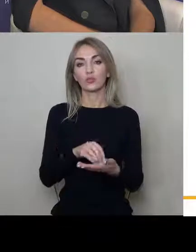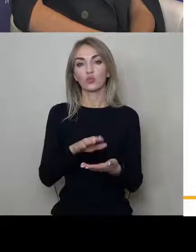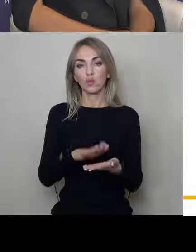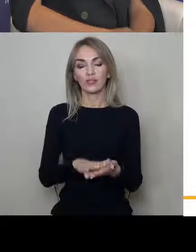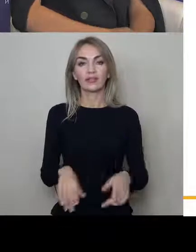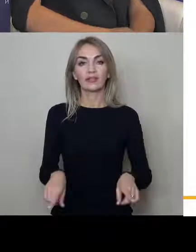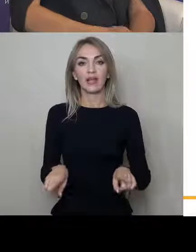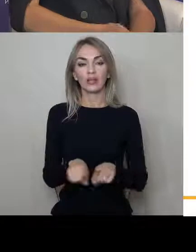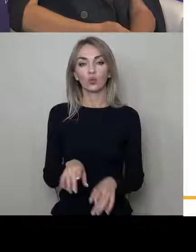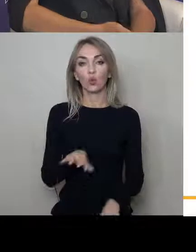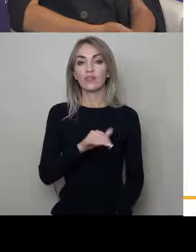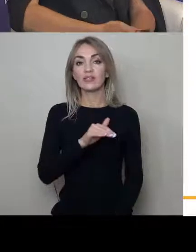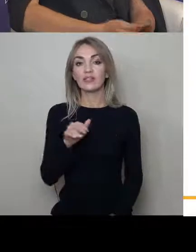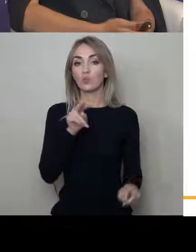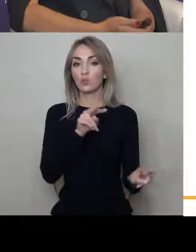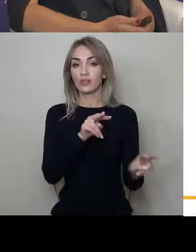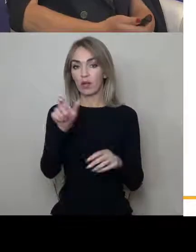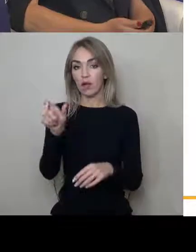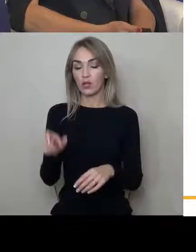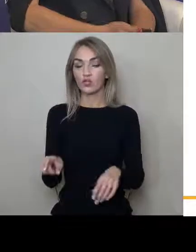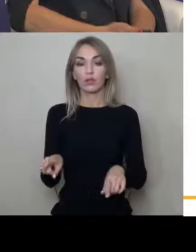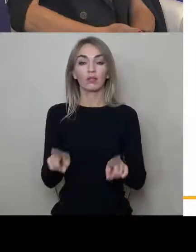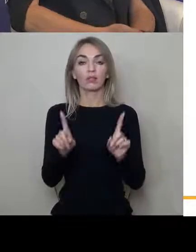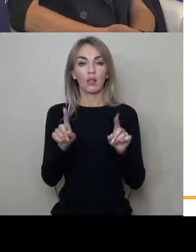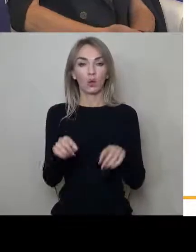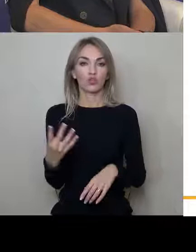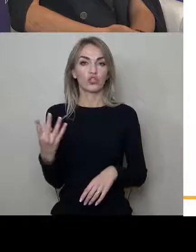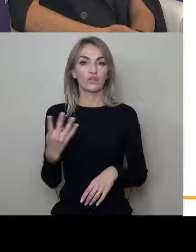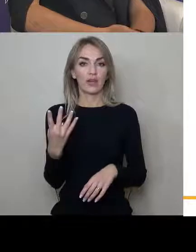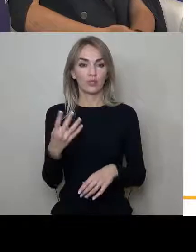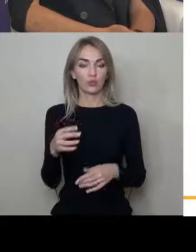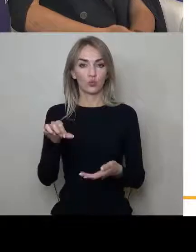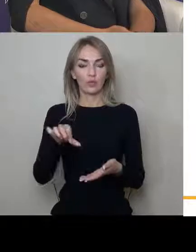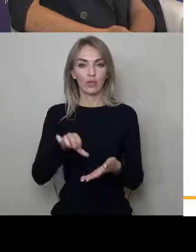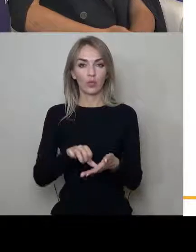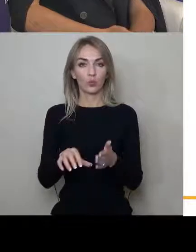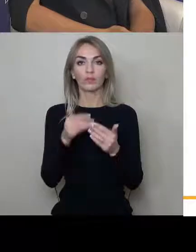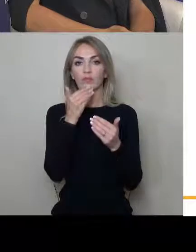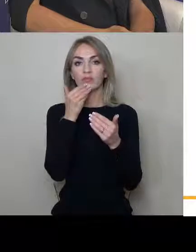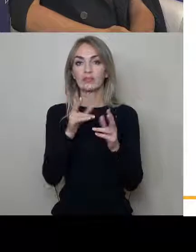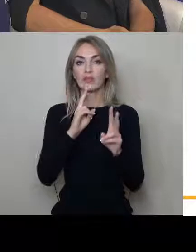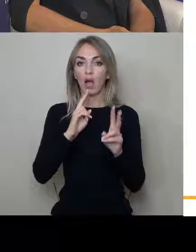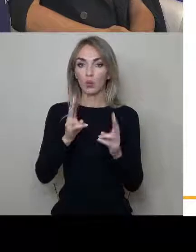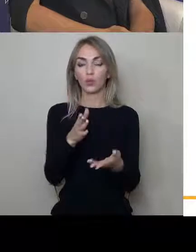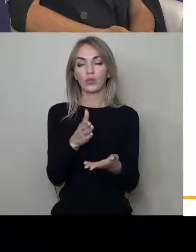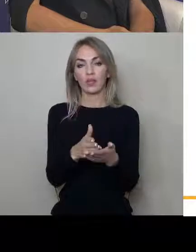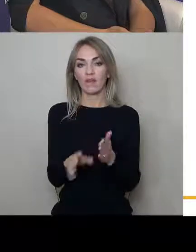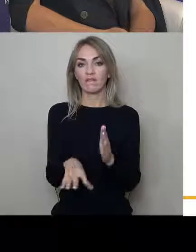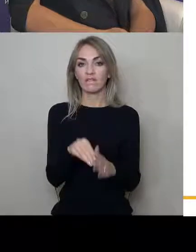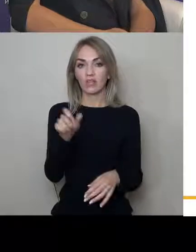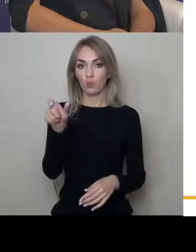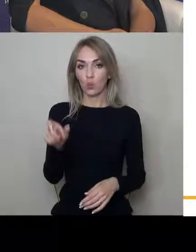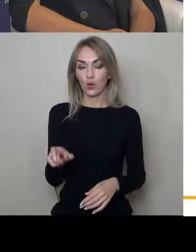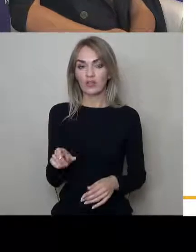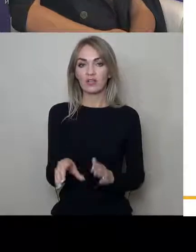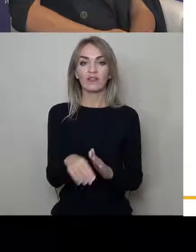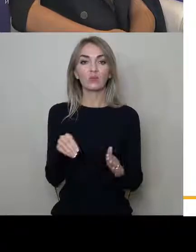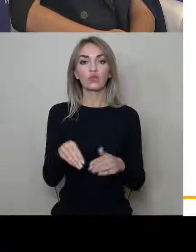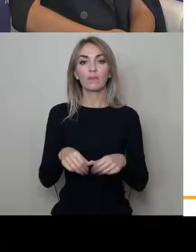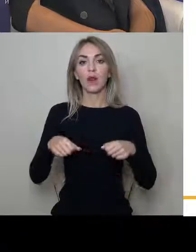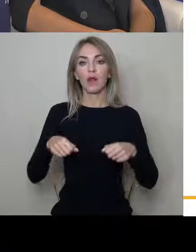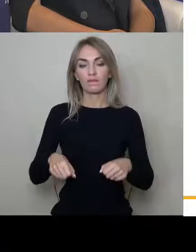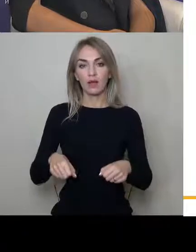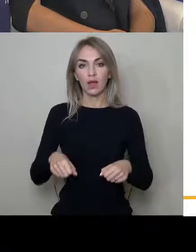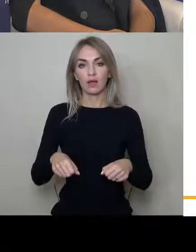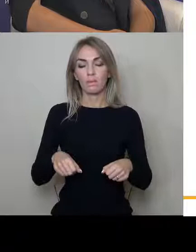the constituency where the official observer is registered. The fourth subject to submit complaints is a